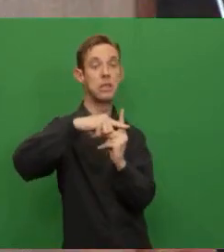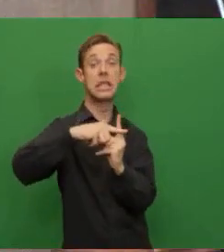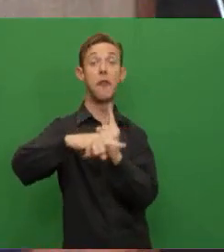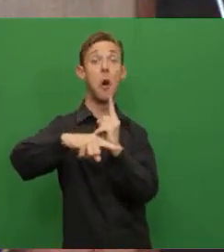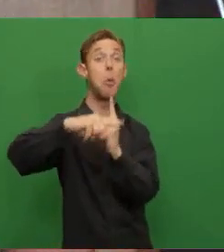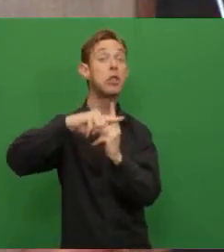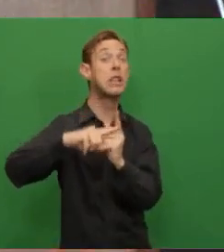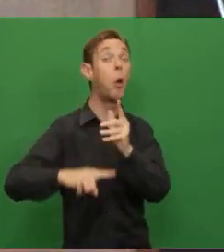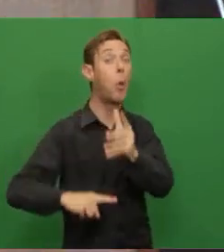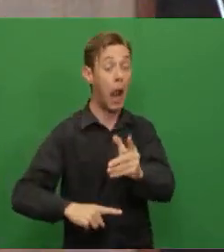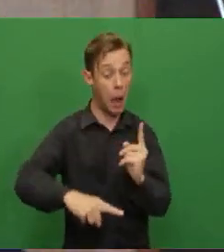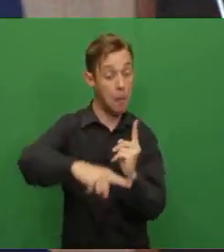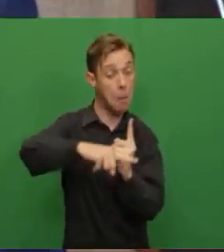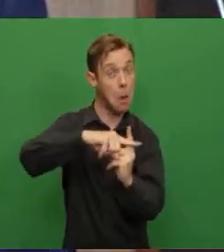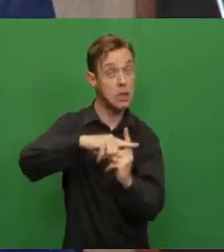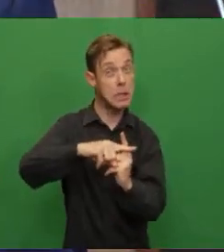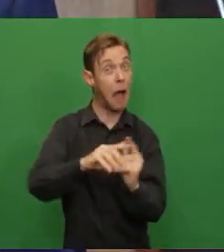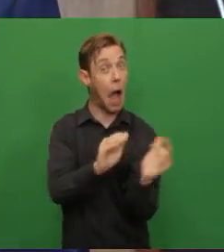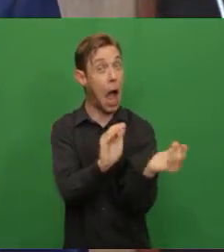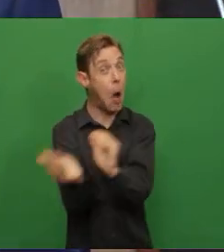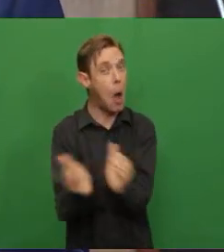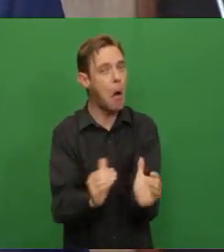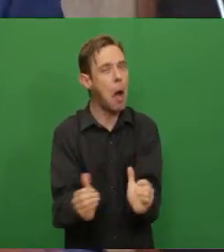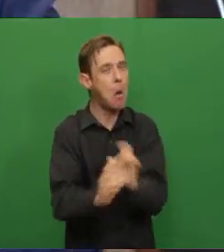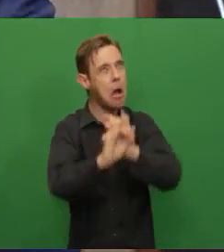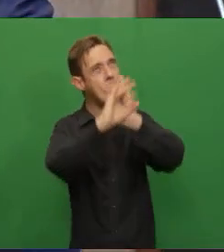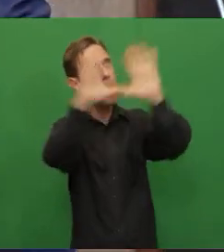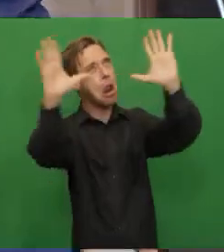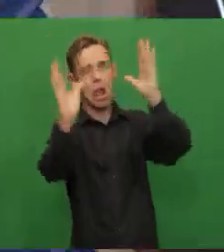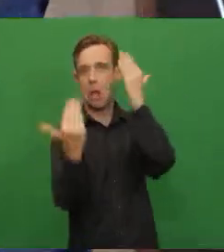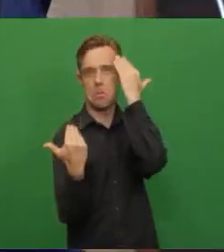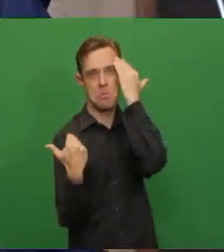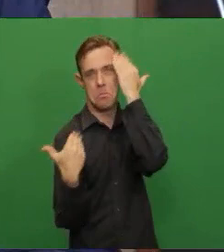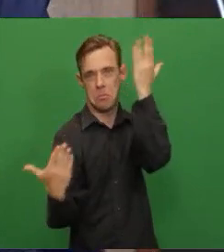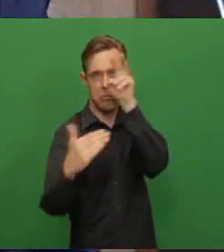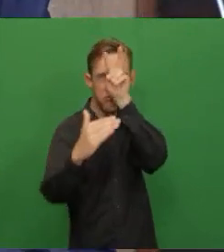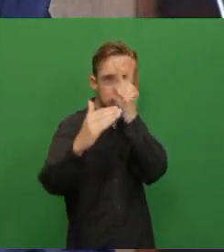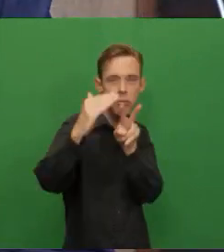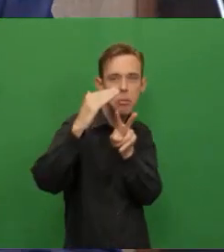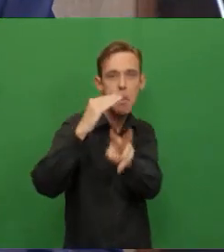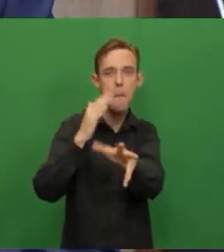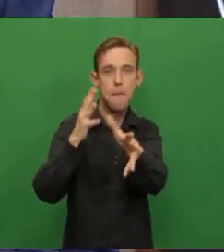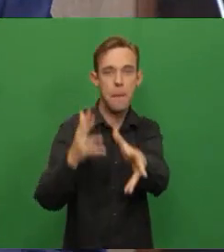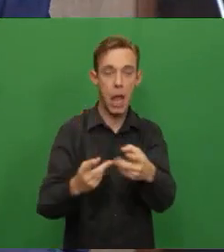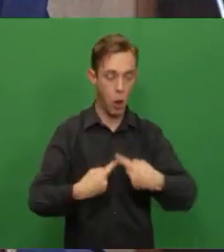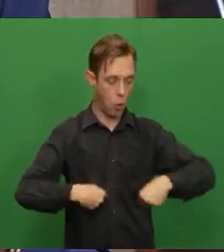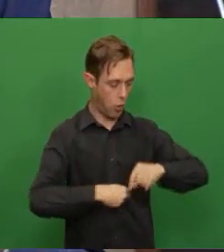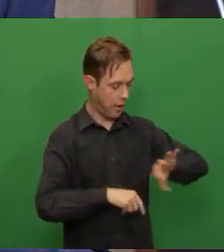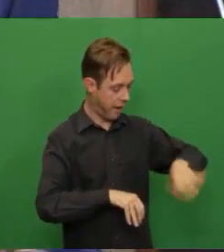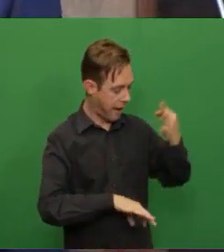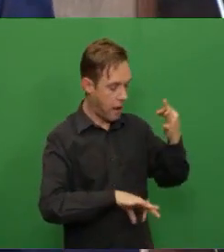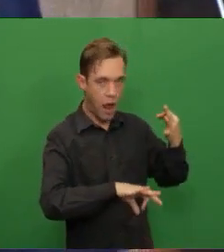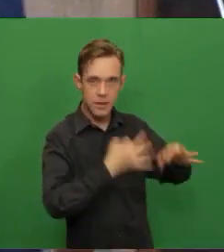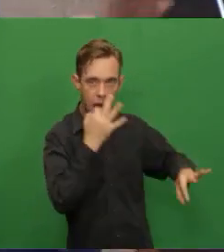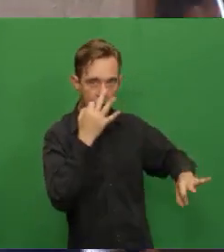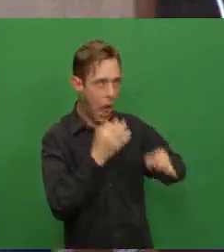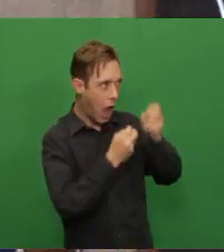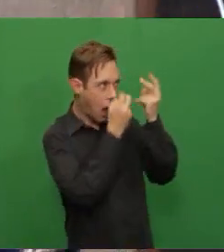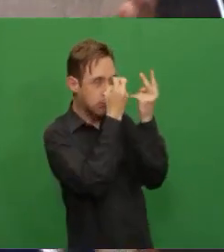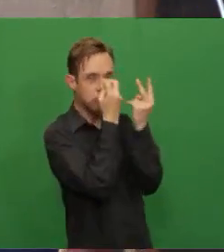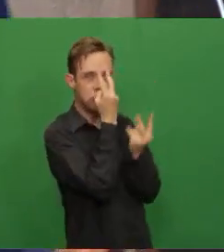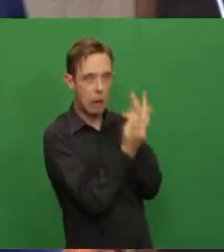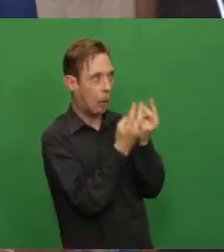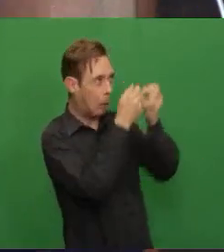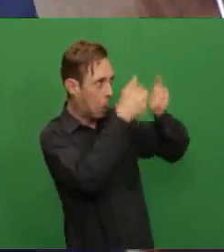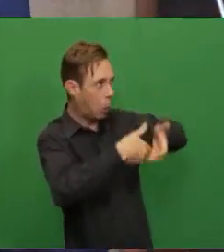not know at this stage. We continue to watch the high-frequency indicators. That might be